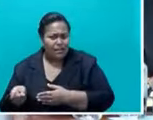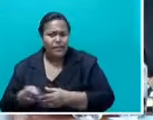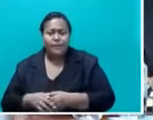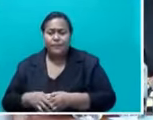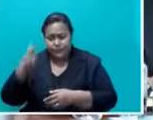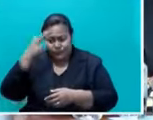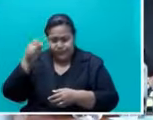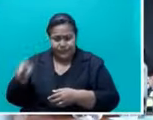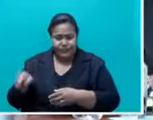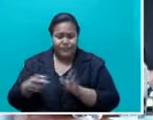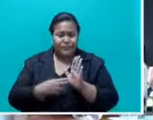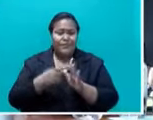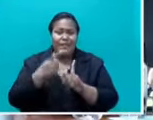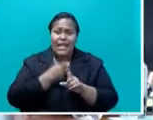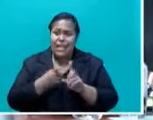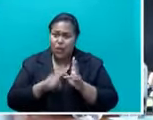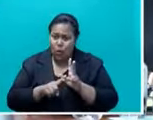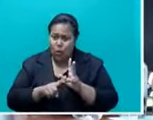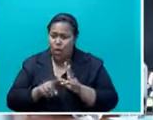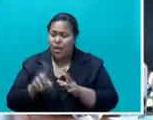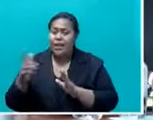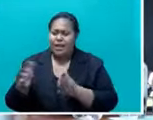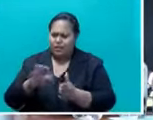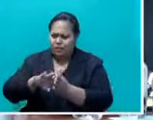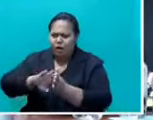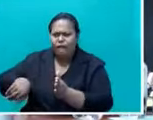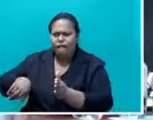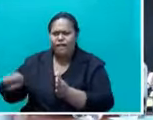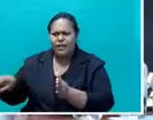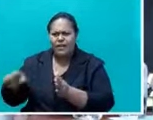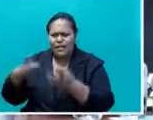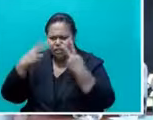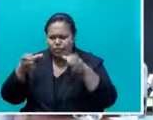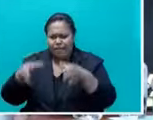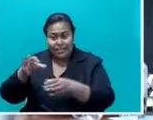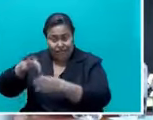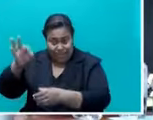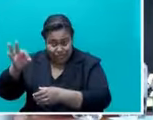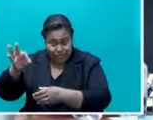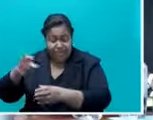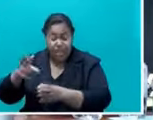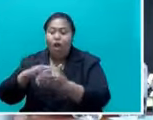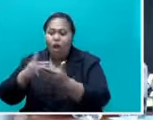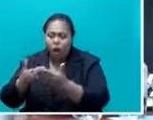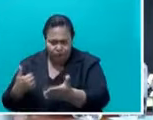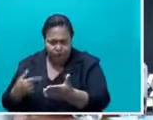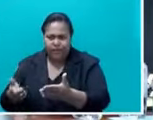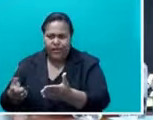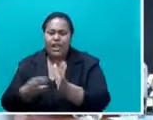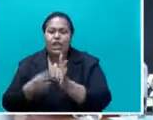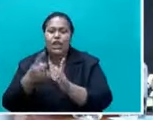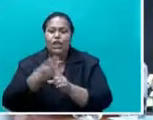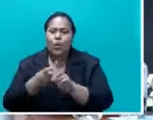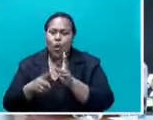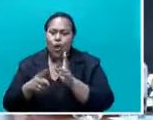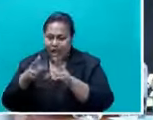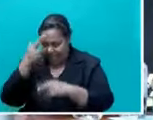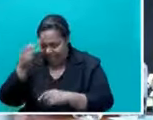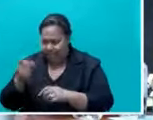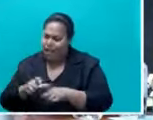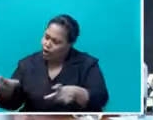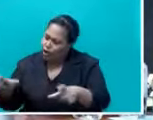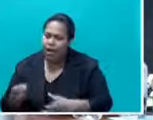unlawful, improper, irrational, proportionately and procedurally unfair. And that is what Honorable Attorney